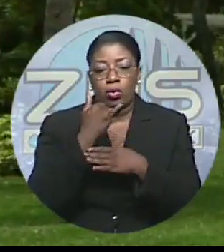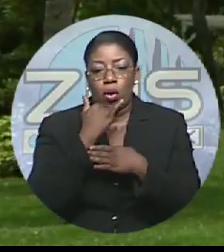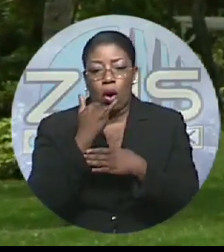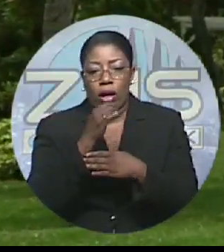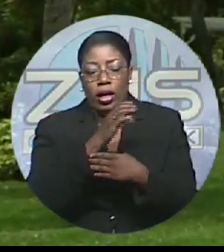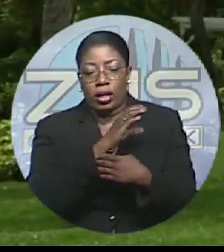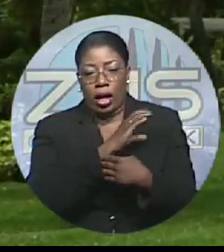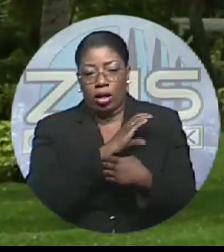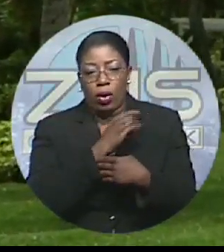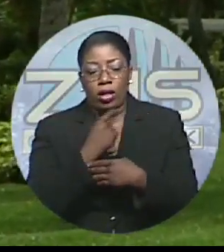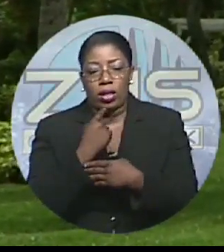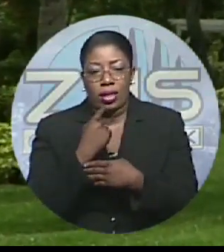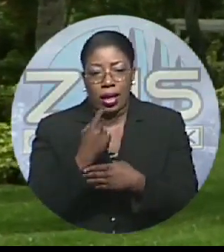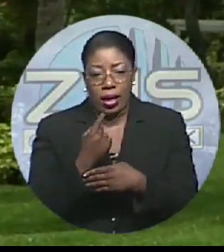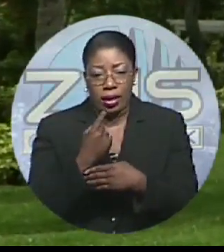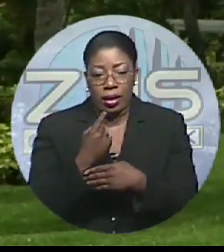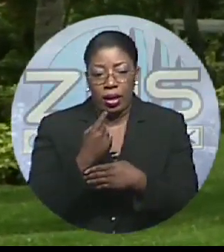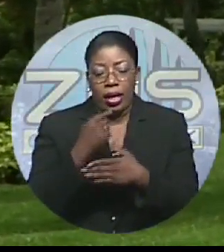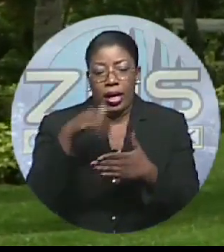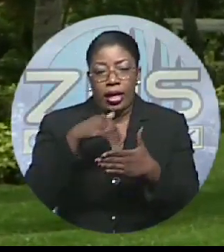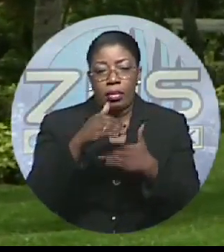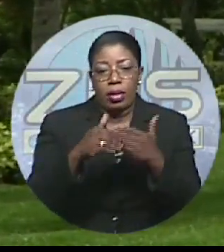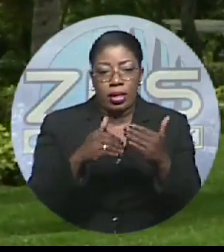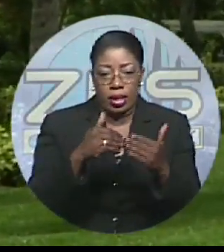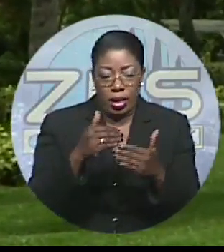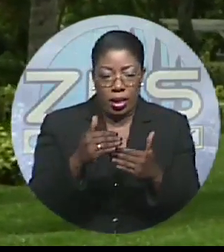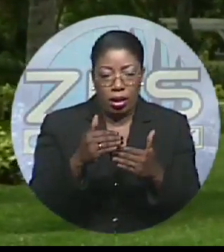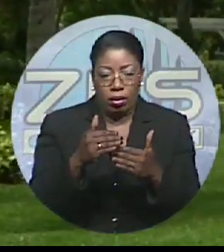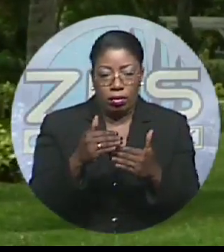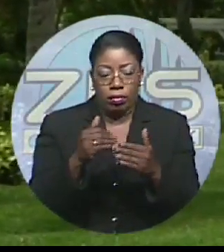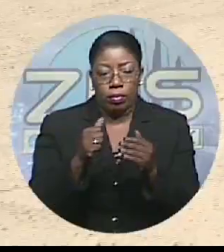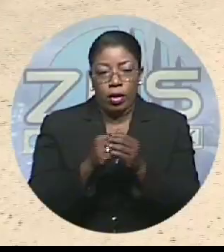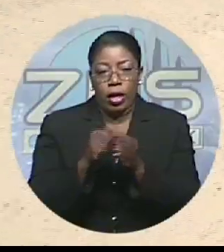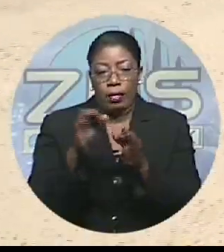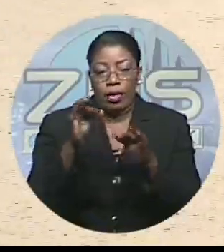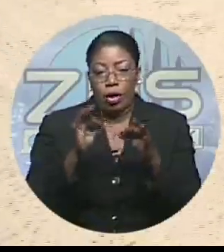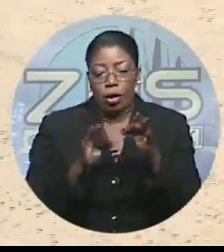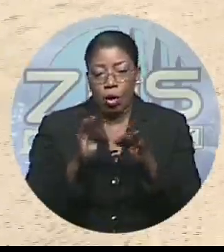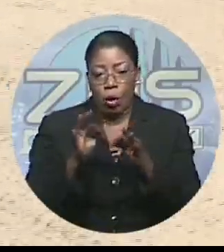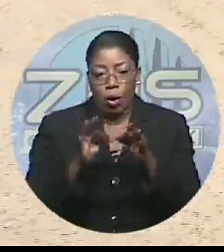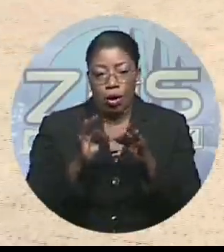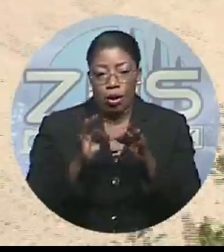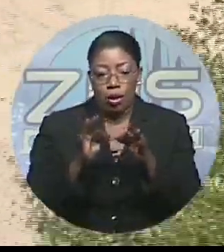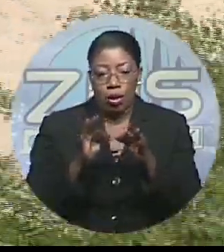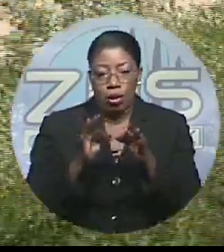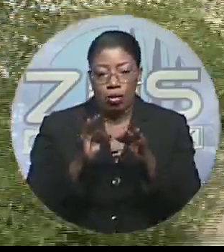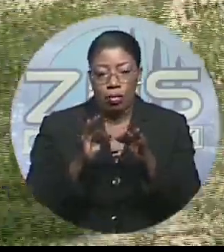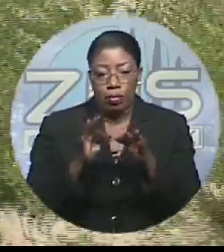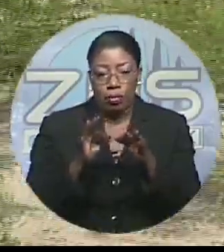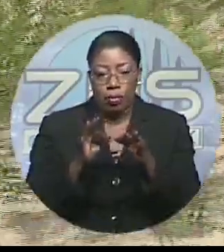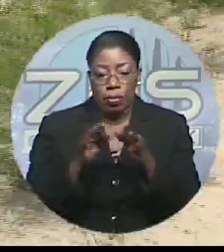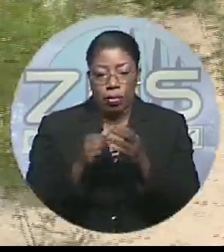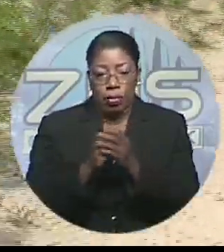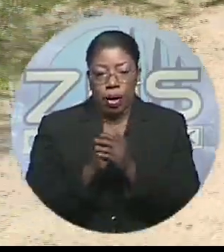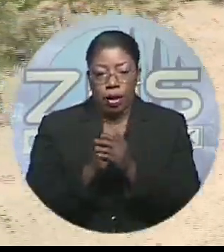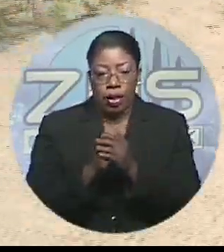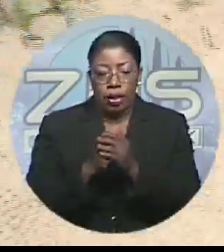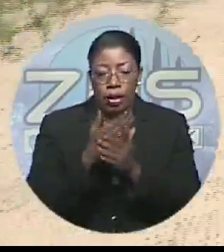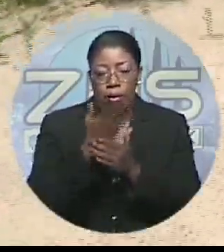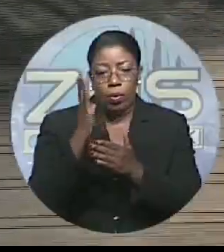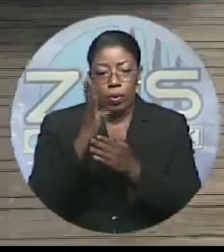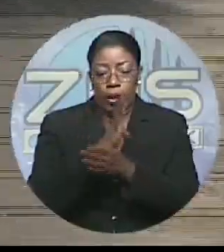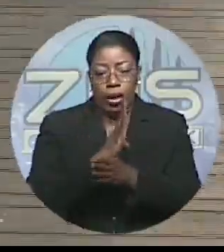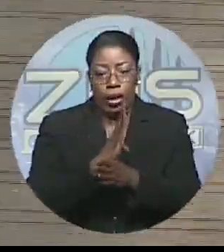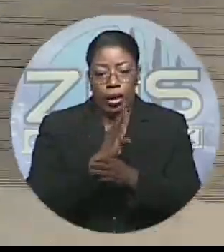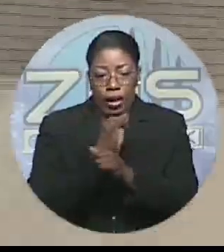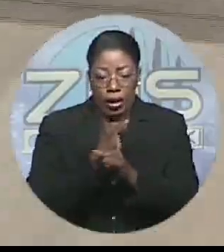up proceedings in the way that it has. Quote, she says, if appointed by the court, a provisional liquidator would be wholly independent and would be subject